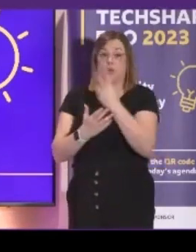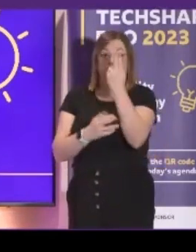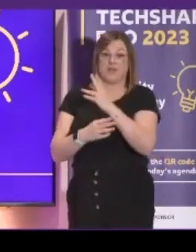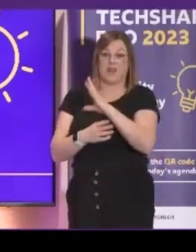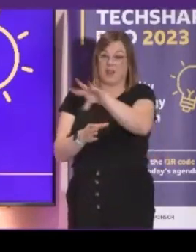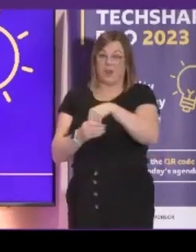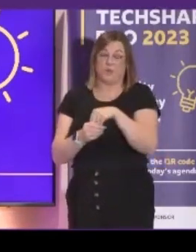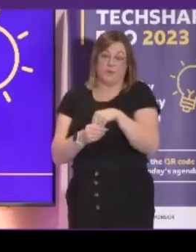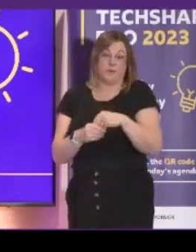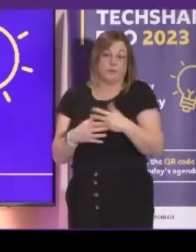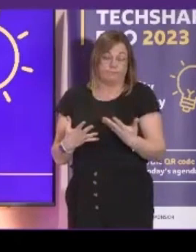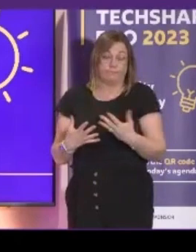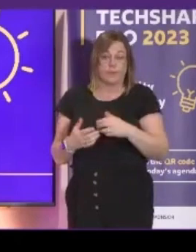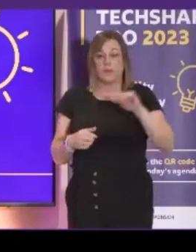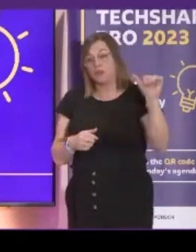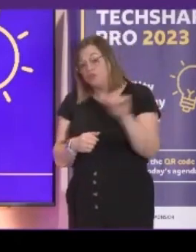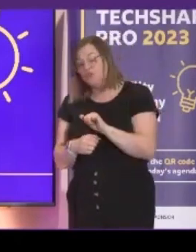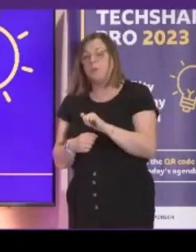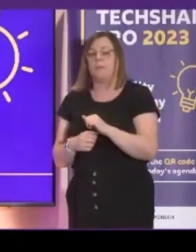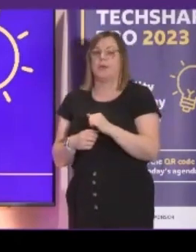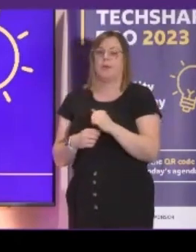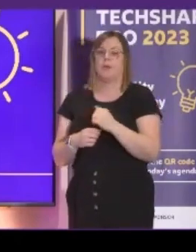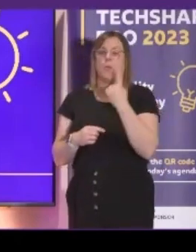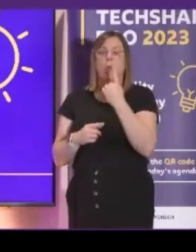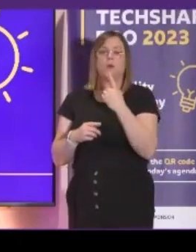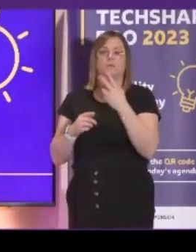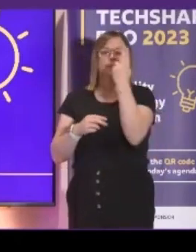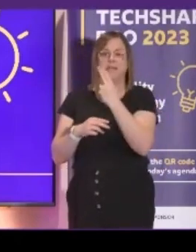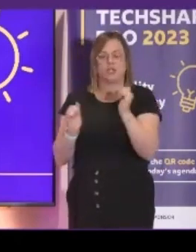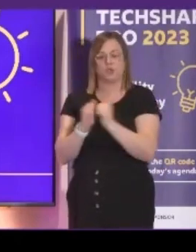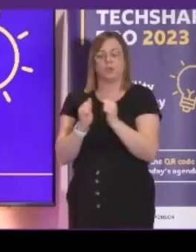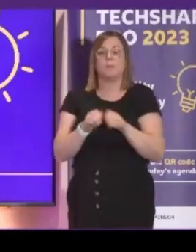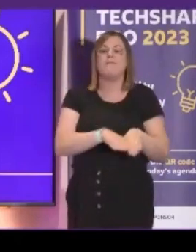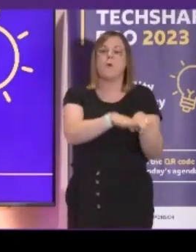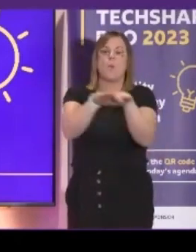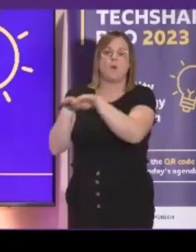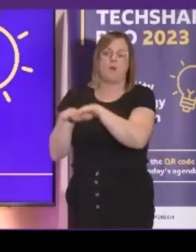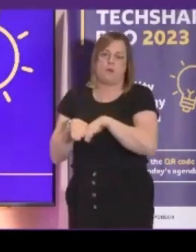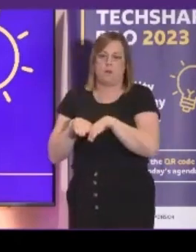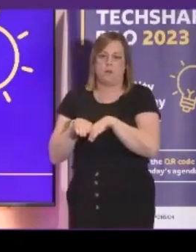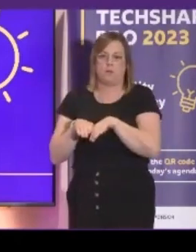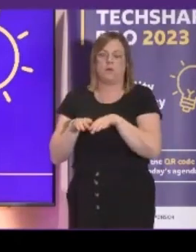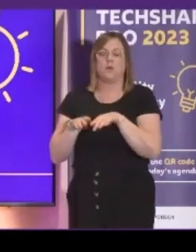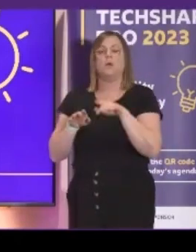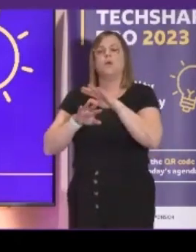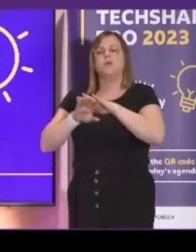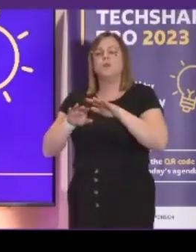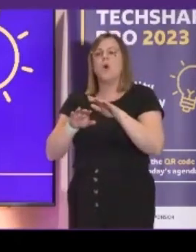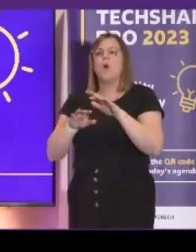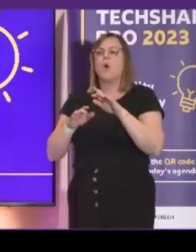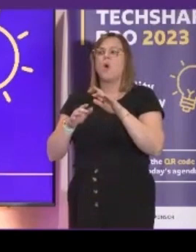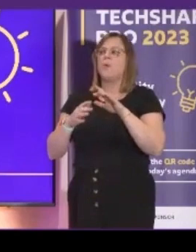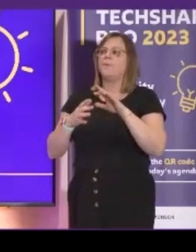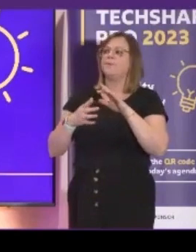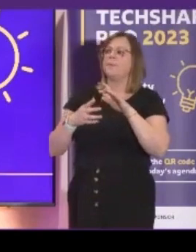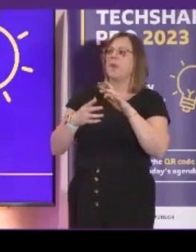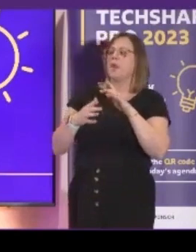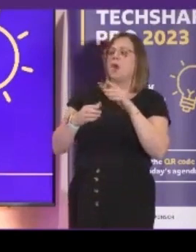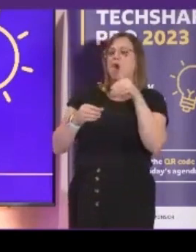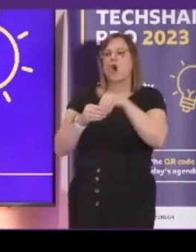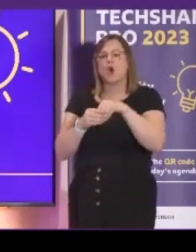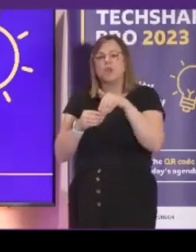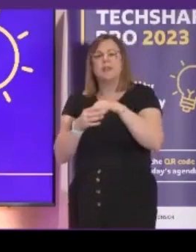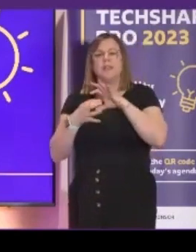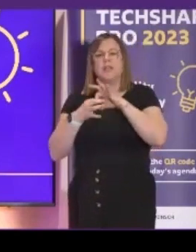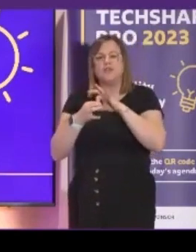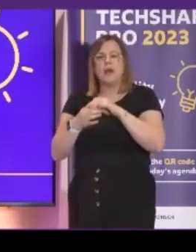design should be one design for all. So avoid content or interactions which are only